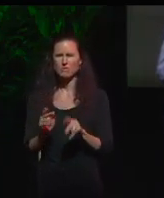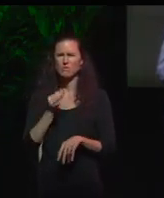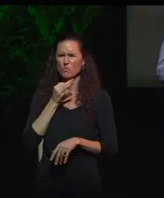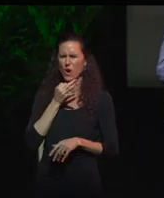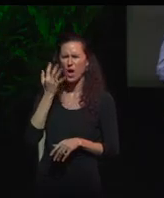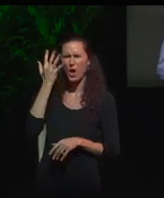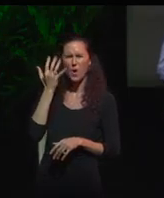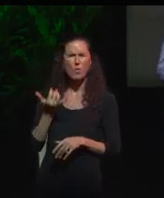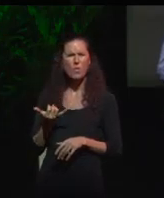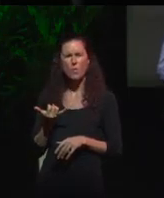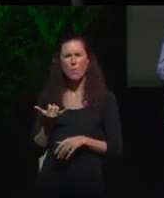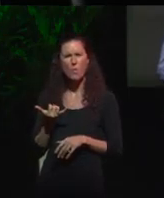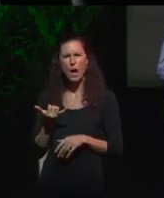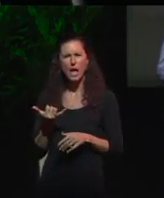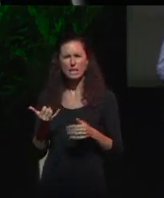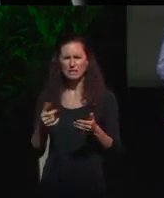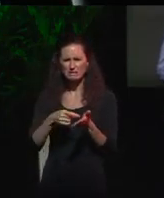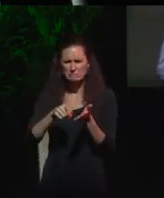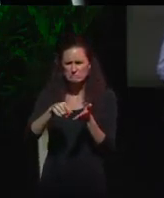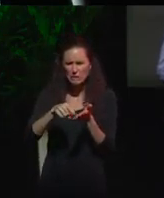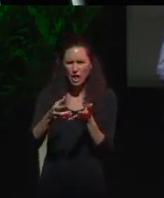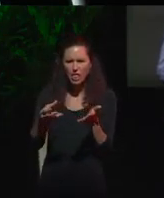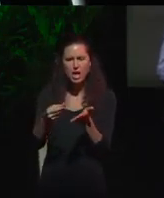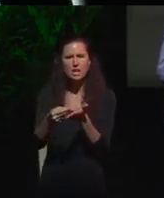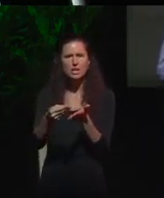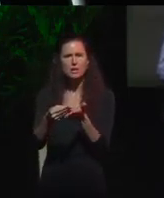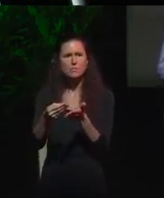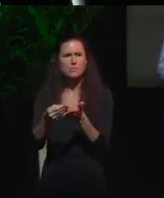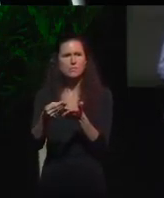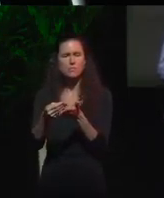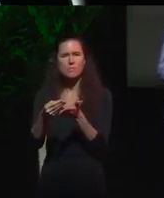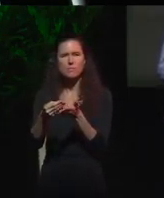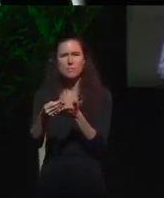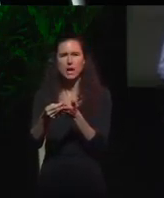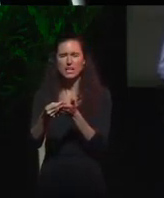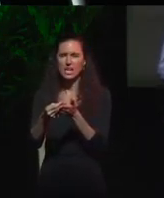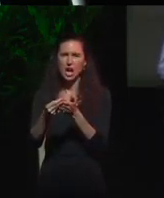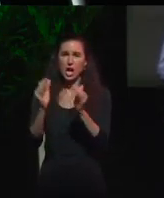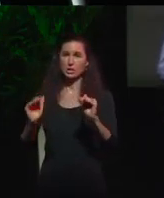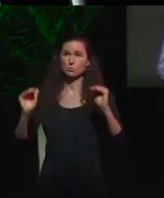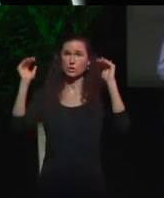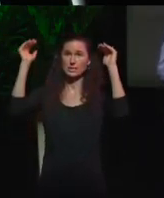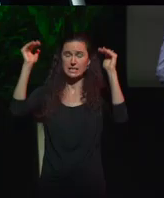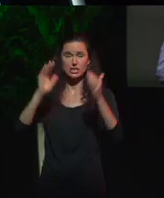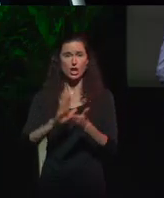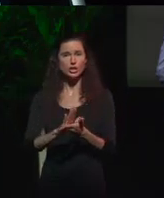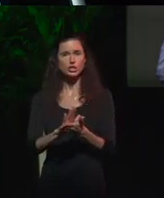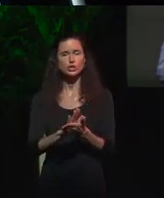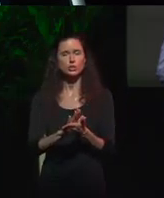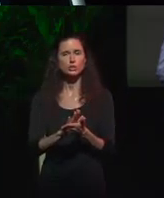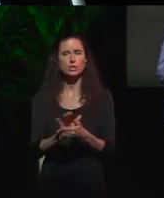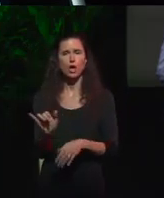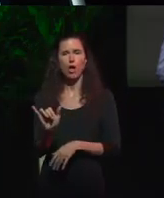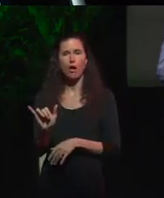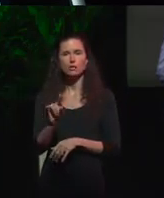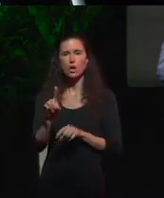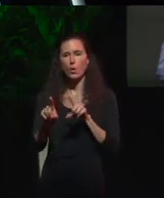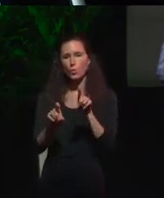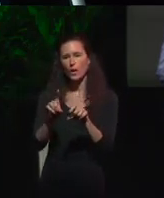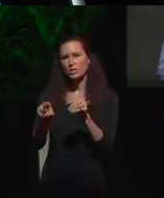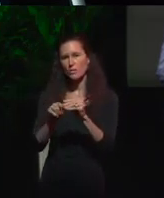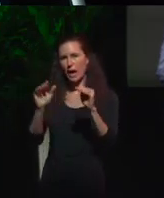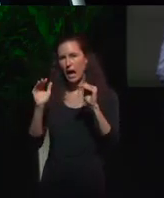are spending exorbitant amounts of money on prestige signaling institutions, along with questions about higher